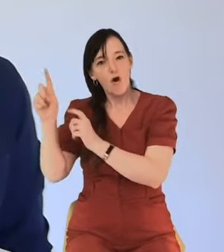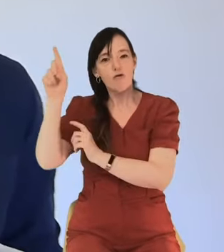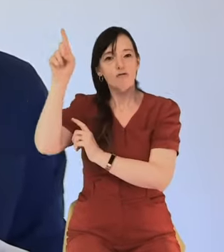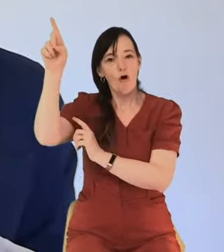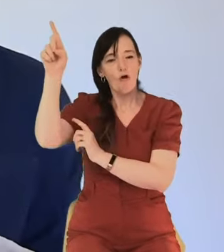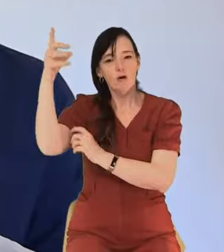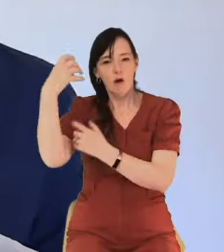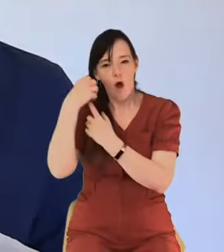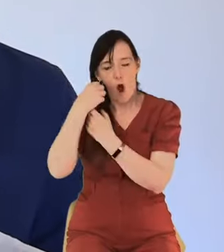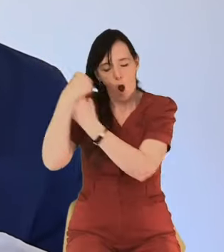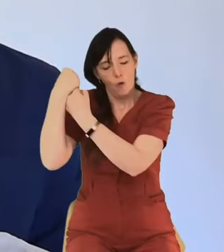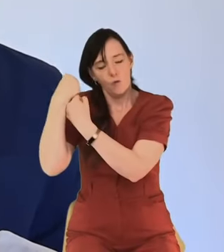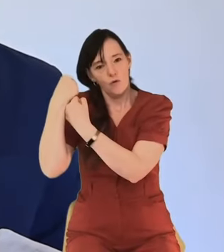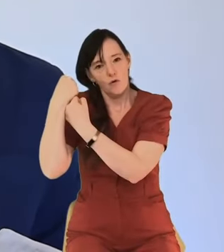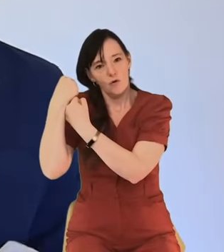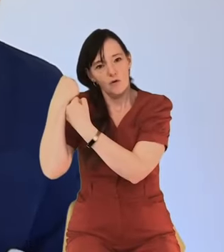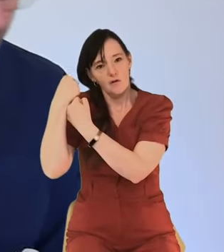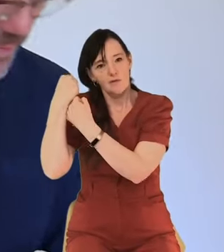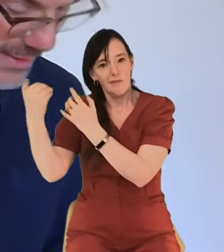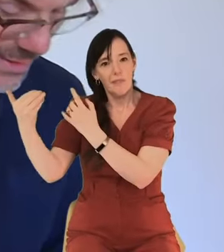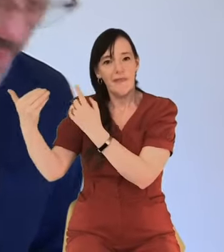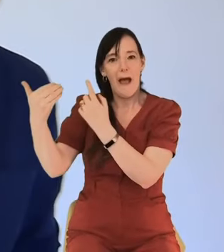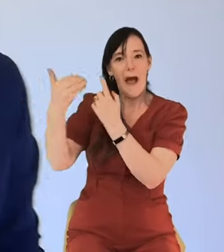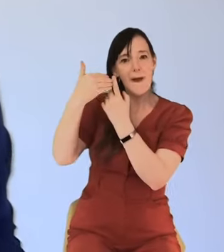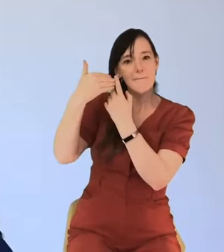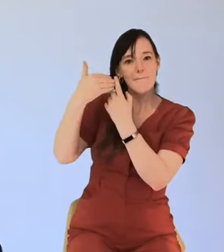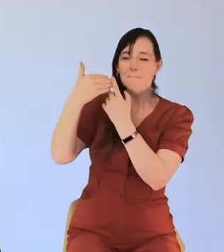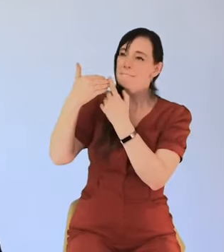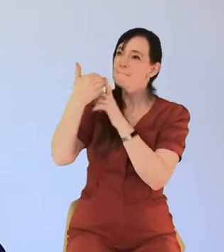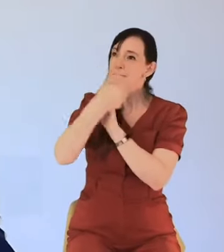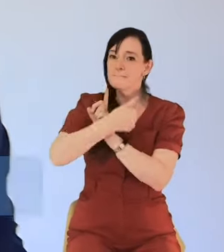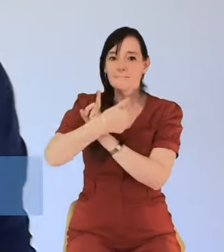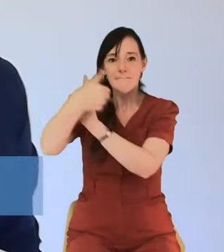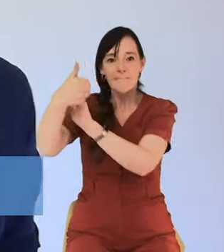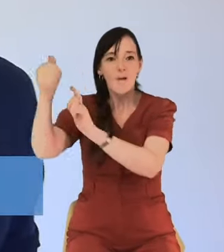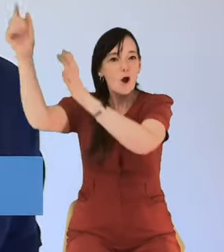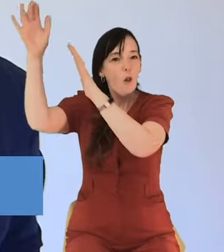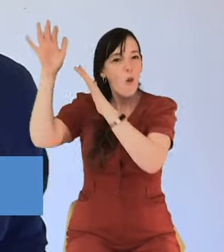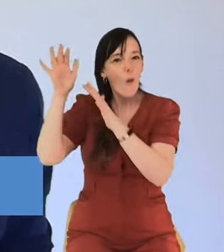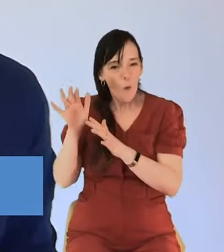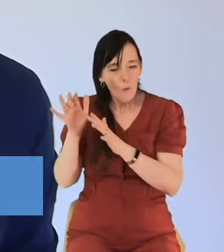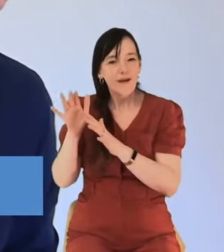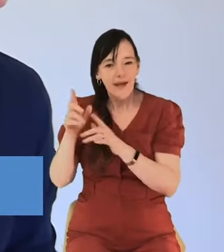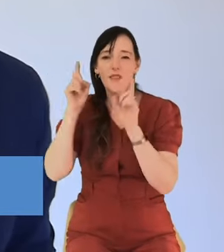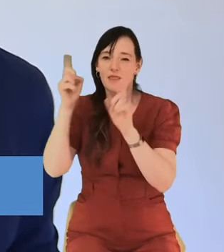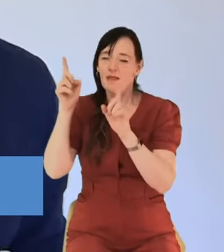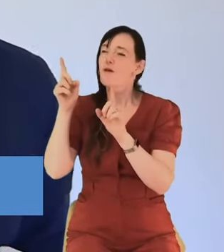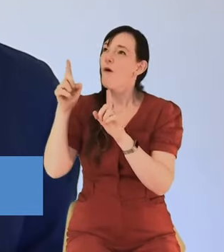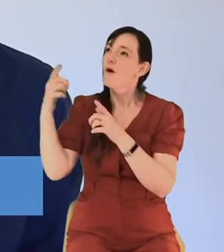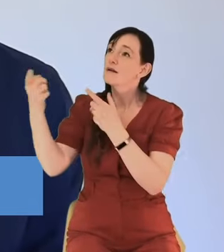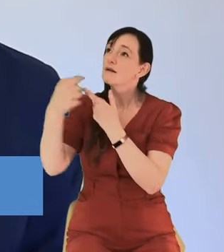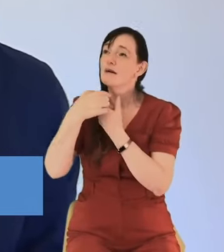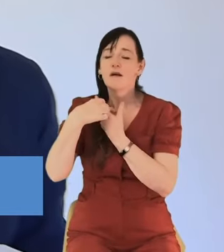hold of you for glory. That's the message of these verses in one line. God has got hold of